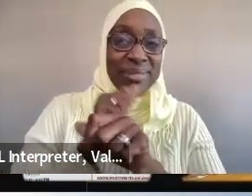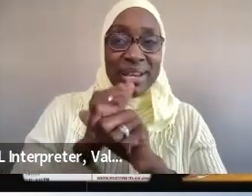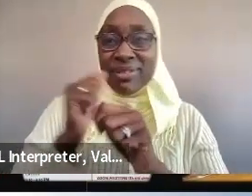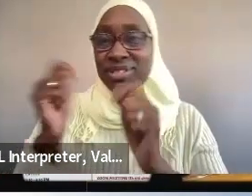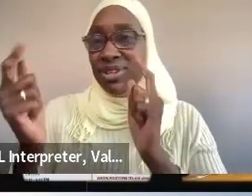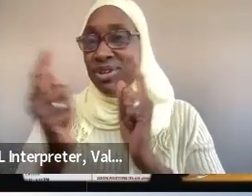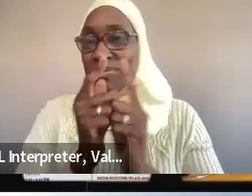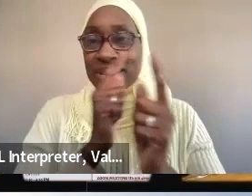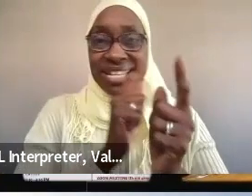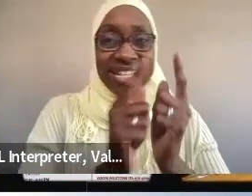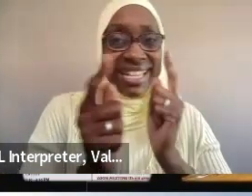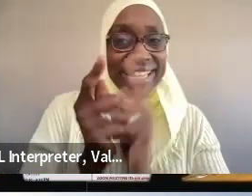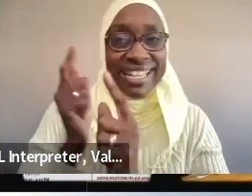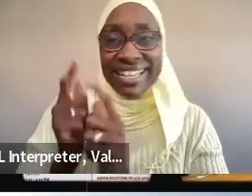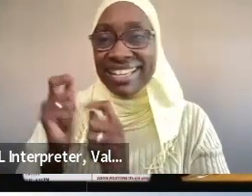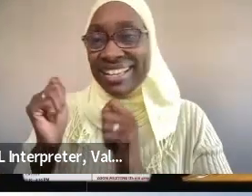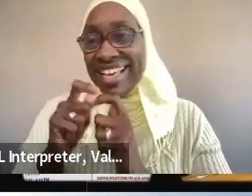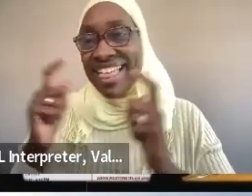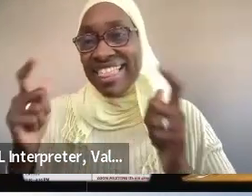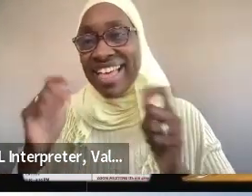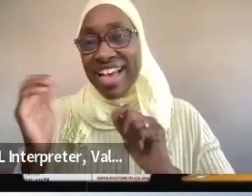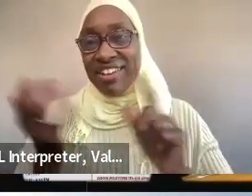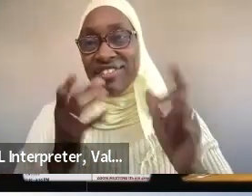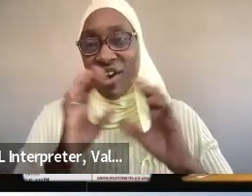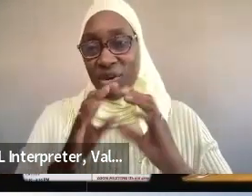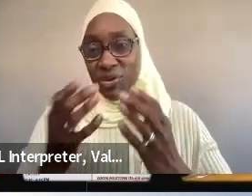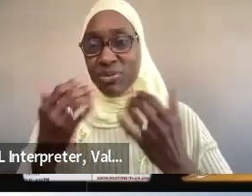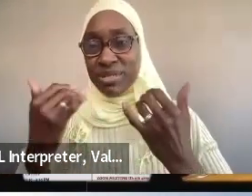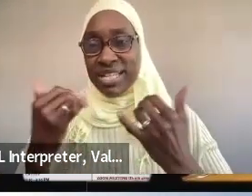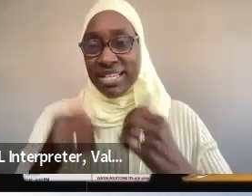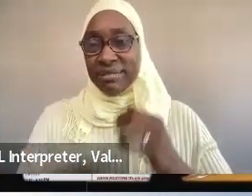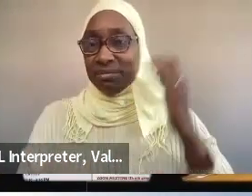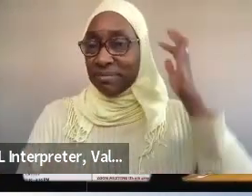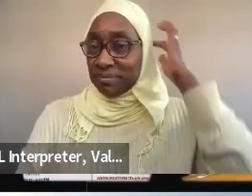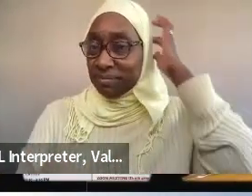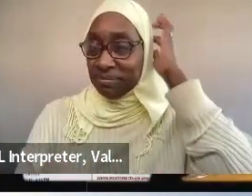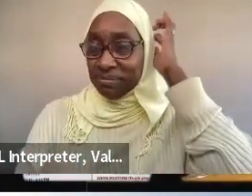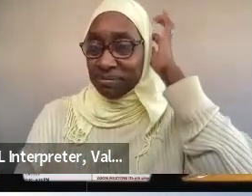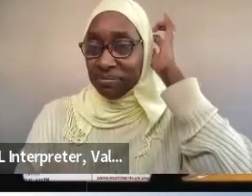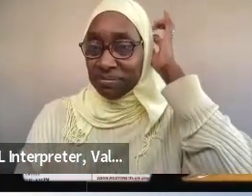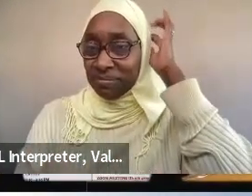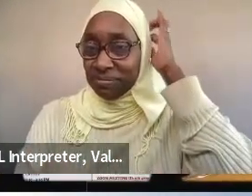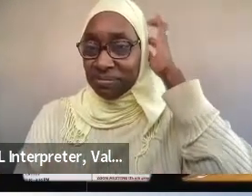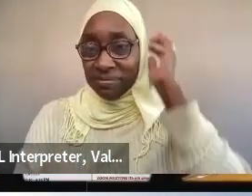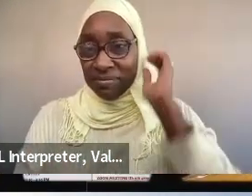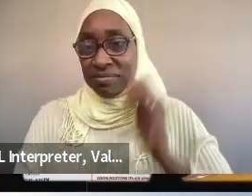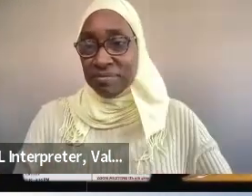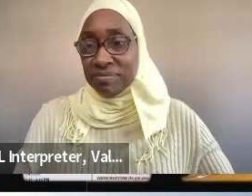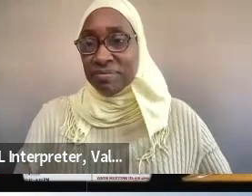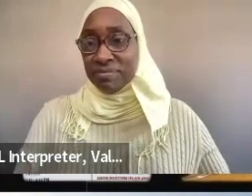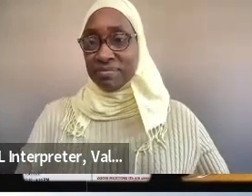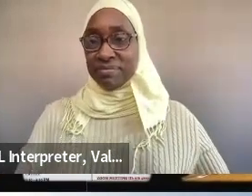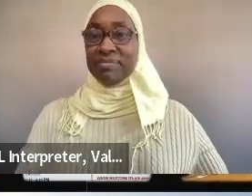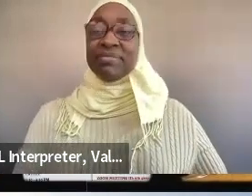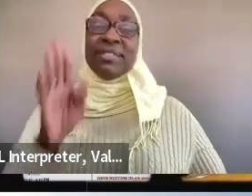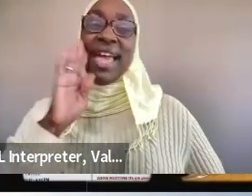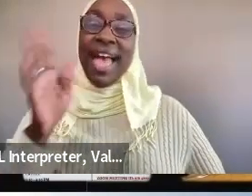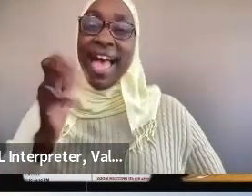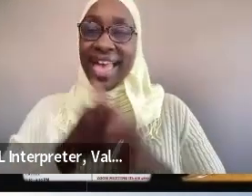our gang. All right. Okay. See, can't see myself. Hi,